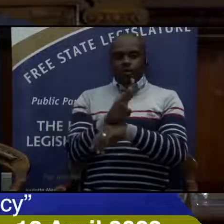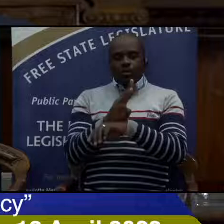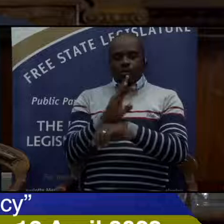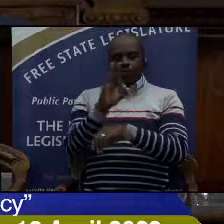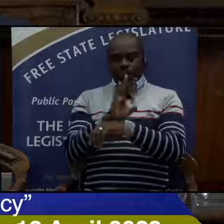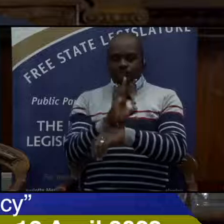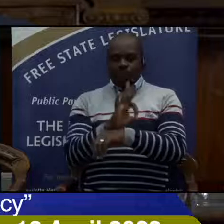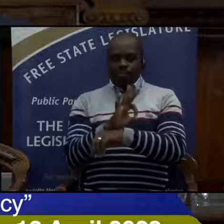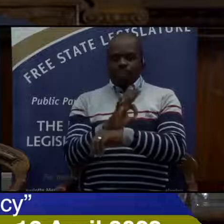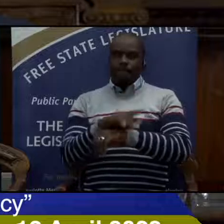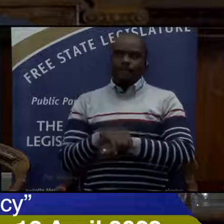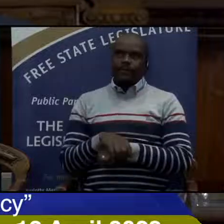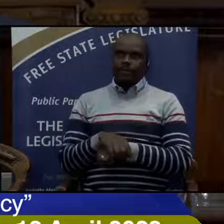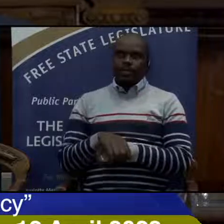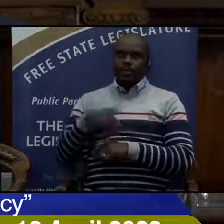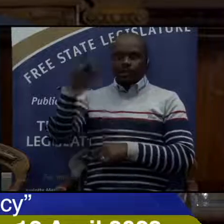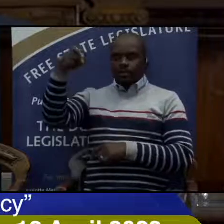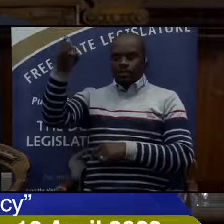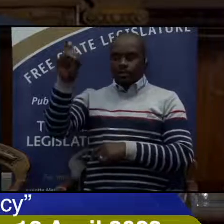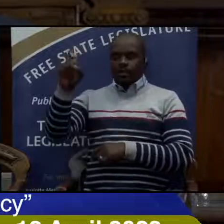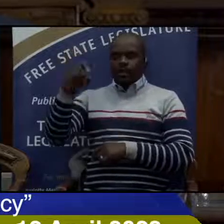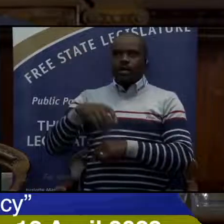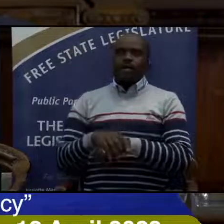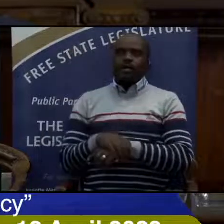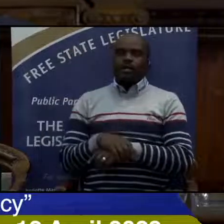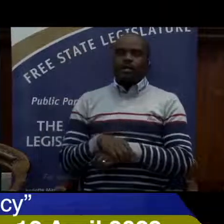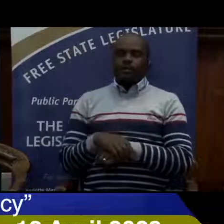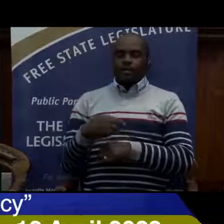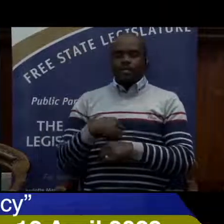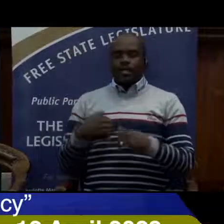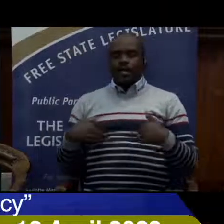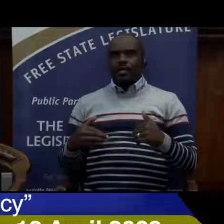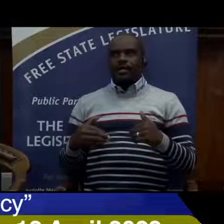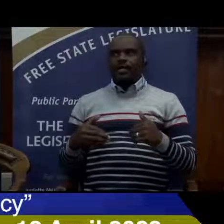Honorable Speaker, firstly let me welcome the budget vote.